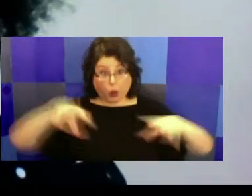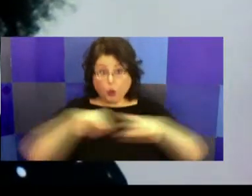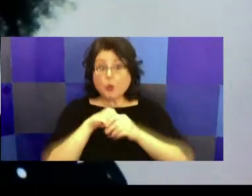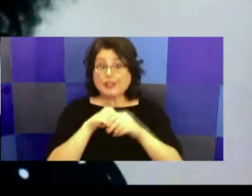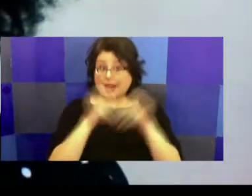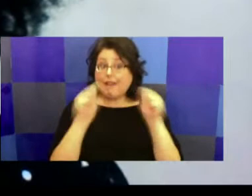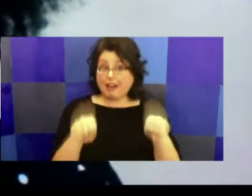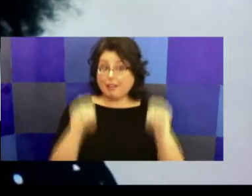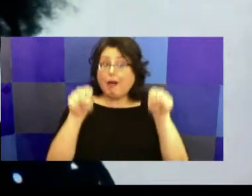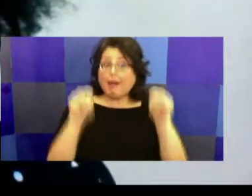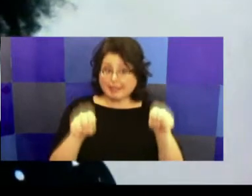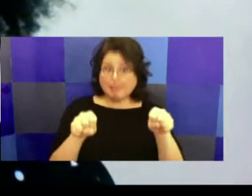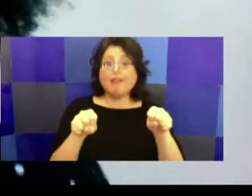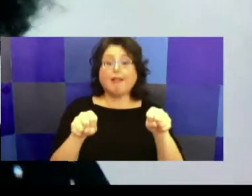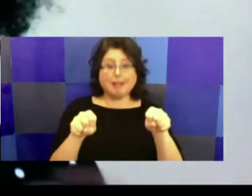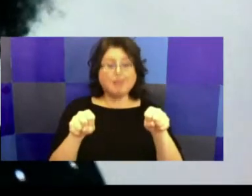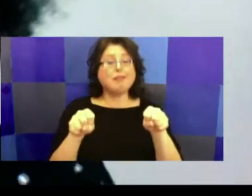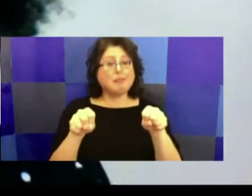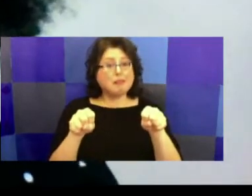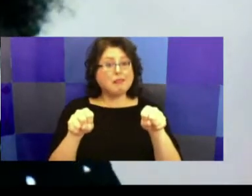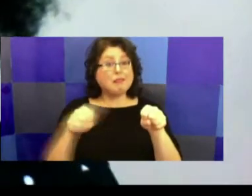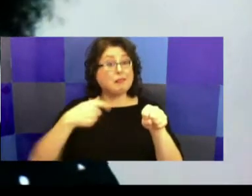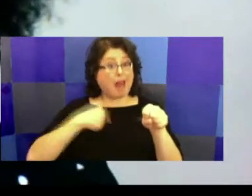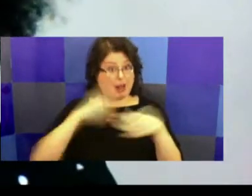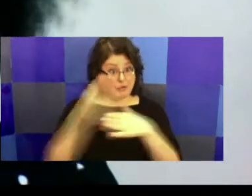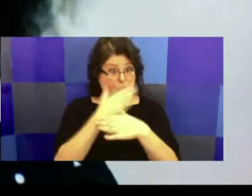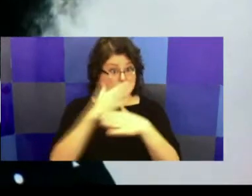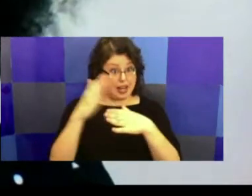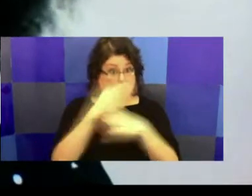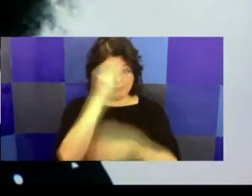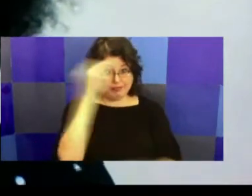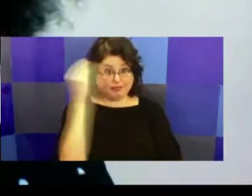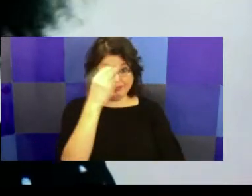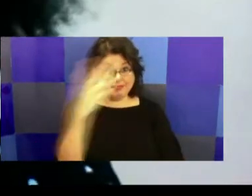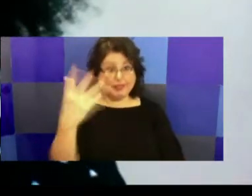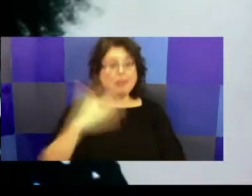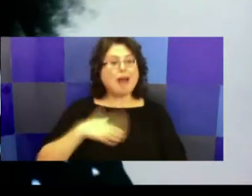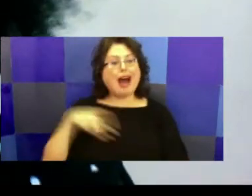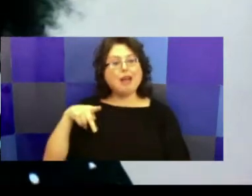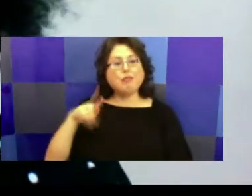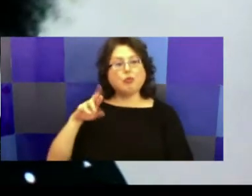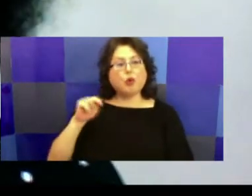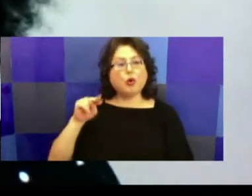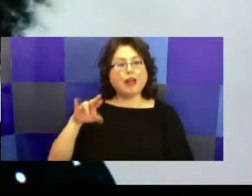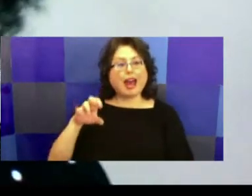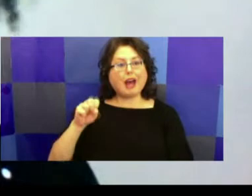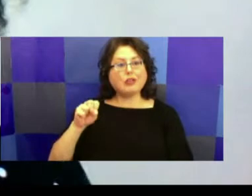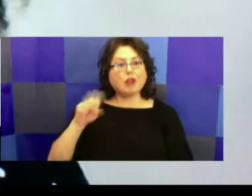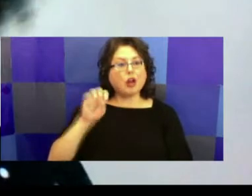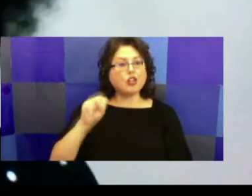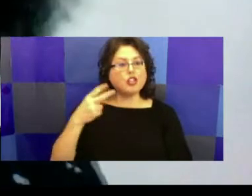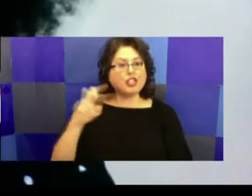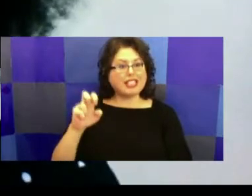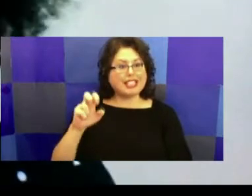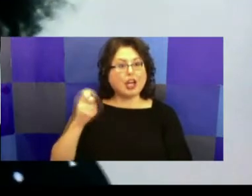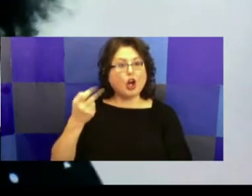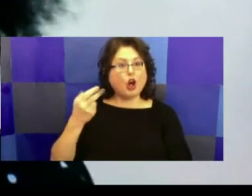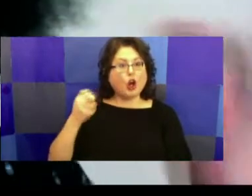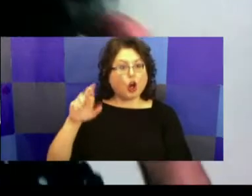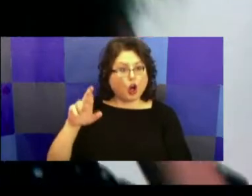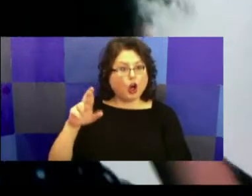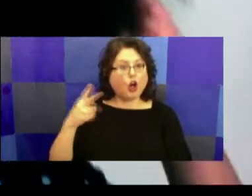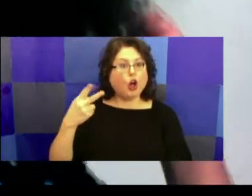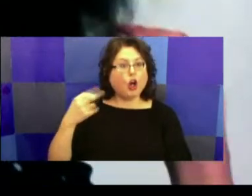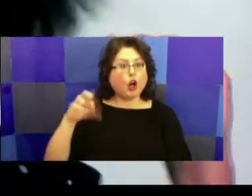possible. And so I will share with you, my pronouns are she, her, and hers. I am a Black woman